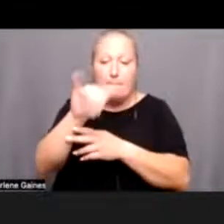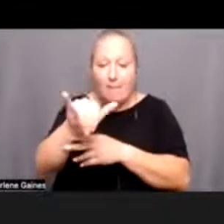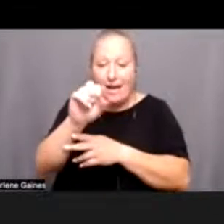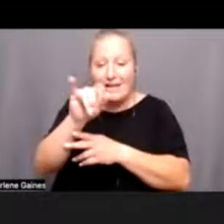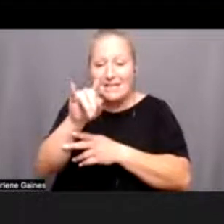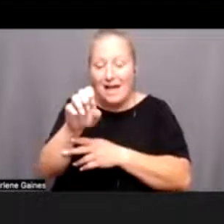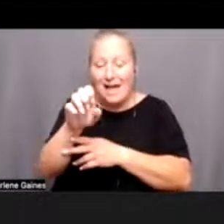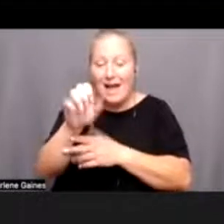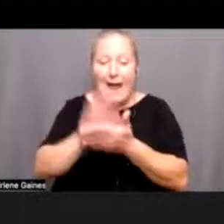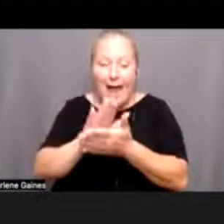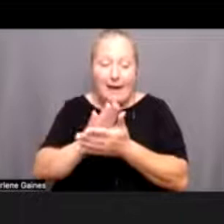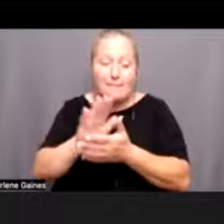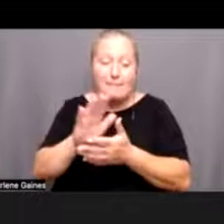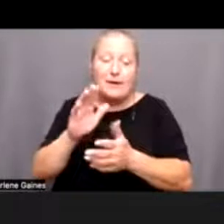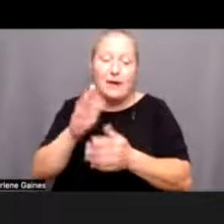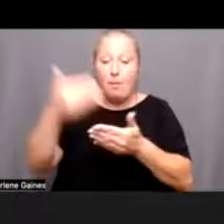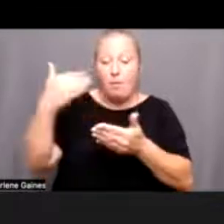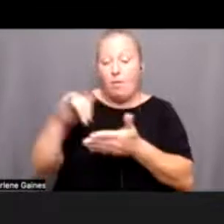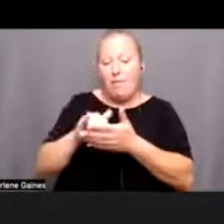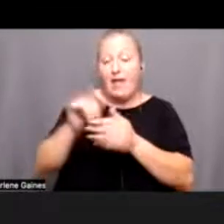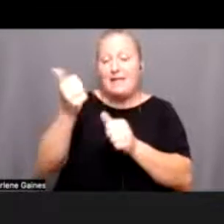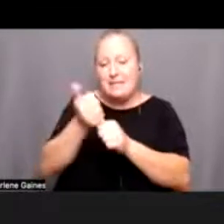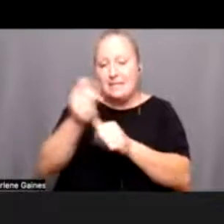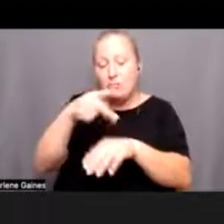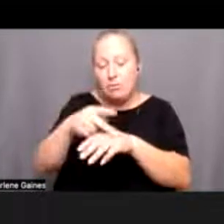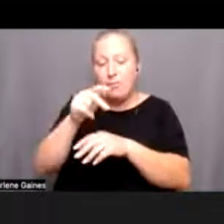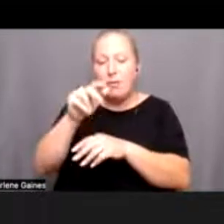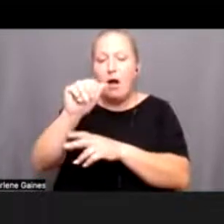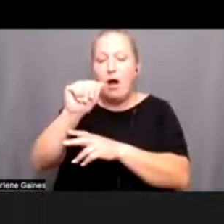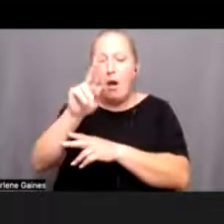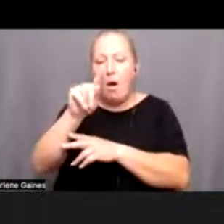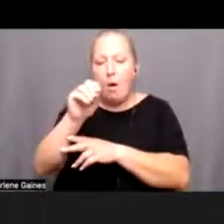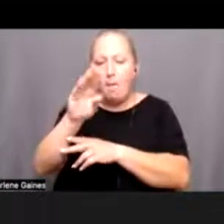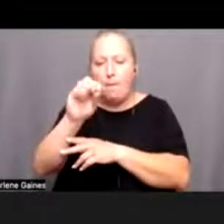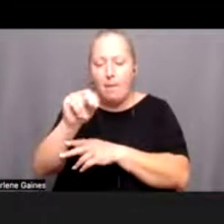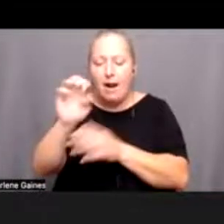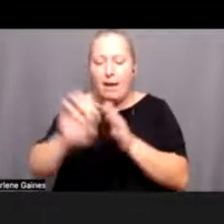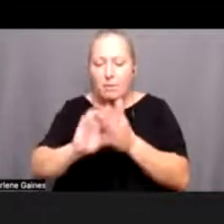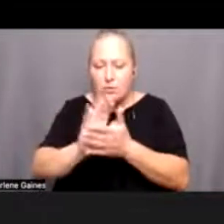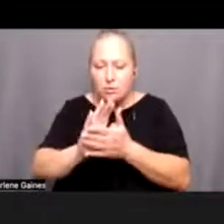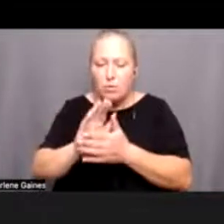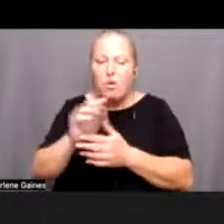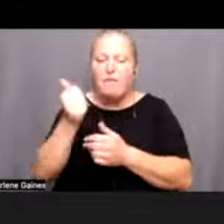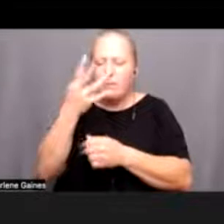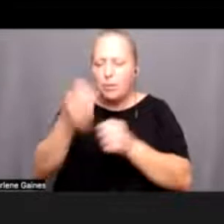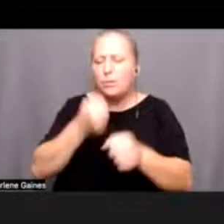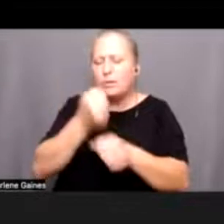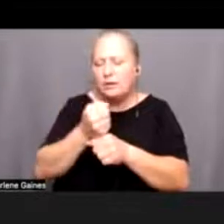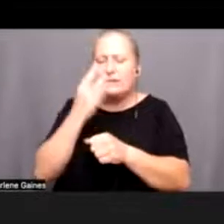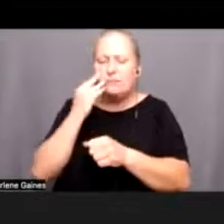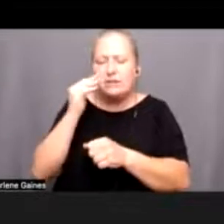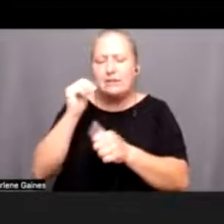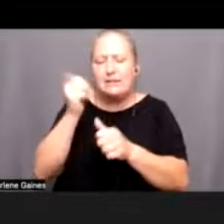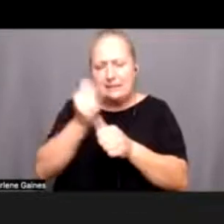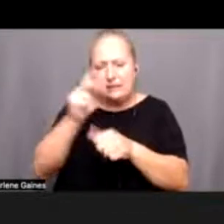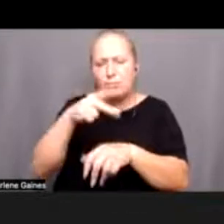Academy, and prior to that was assistant principal at Audubon Elementary School. He has several years experience as an assistant